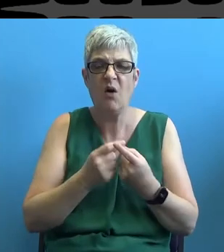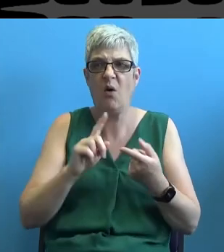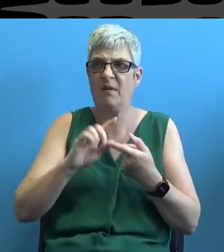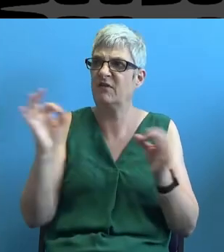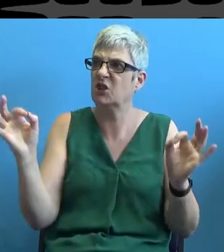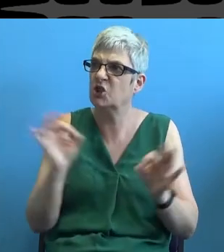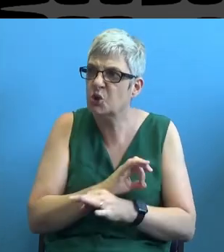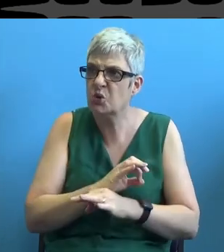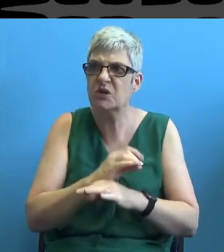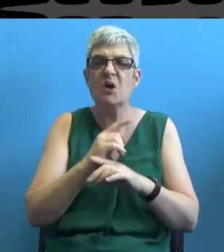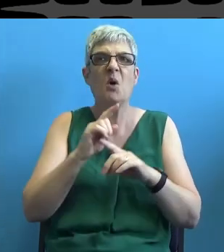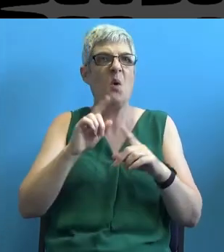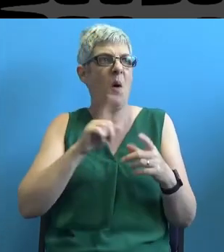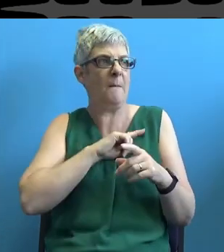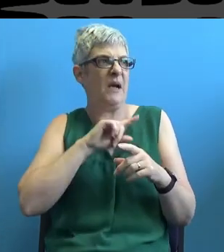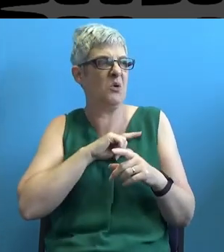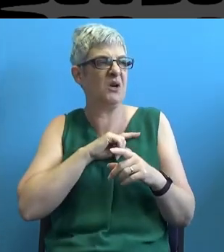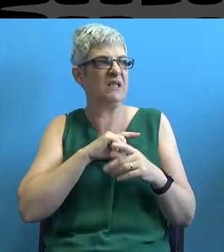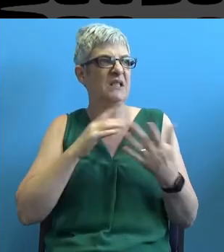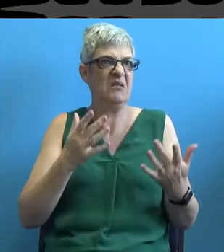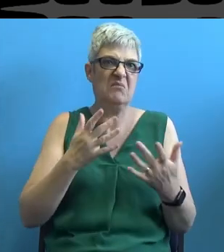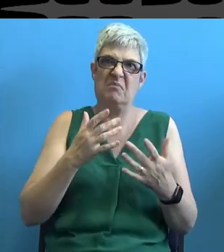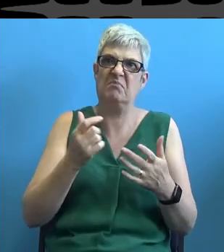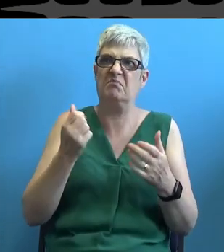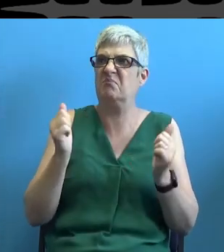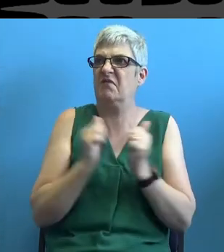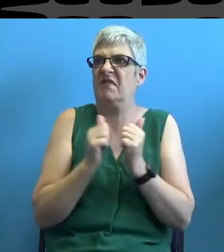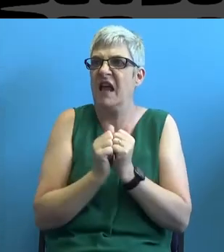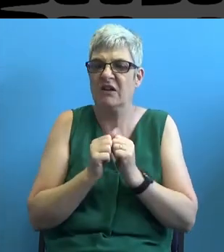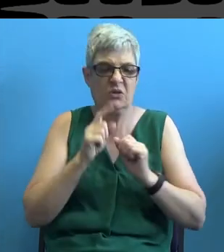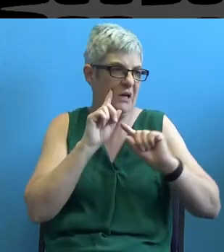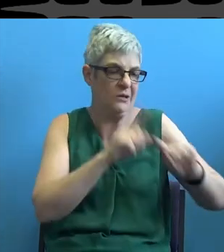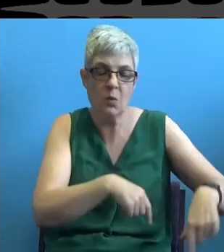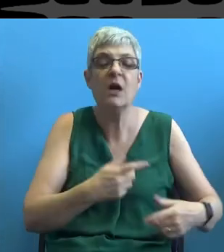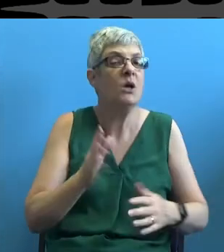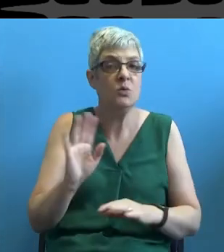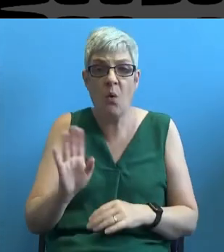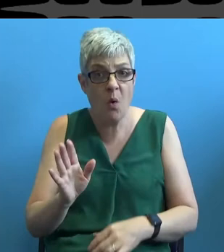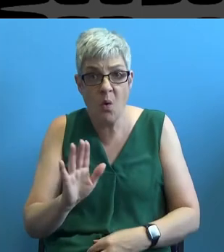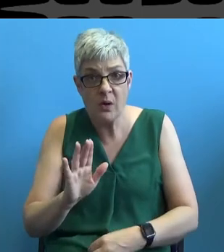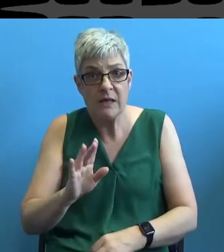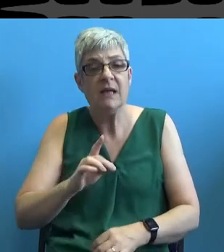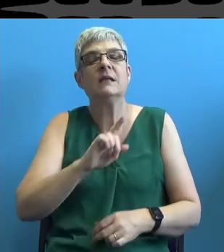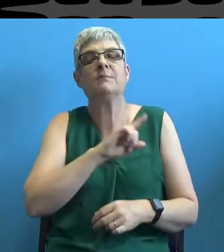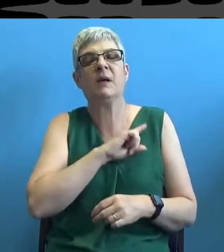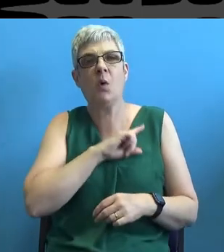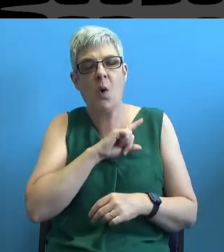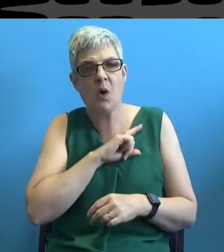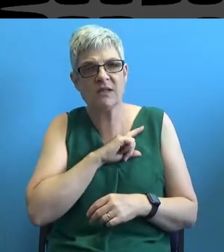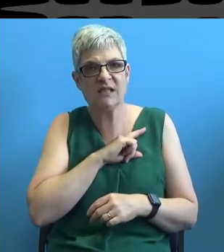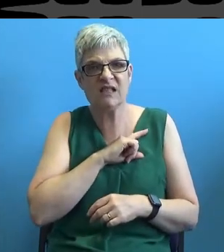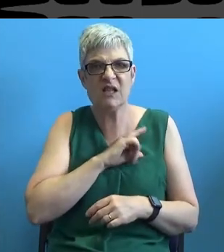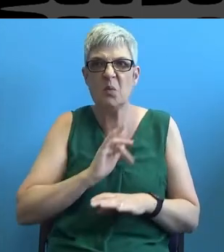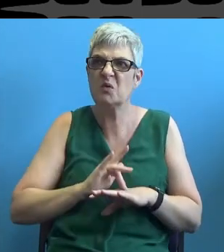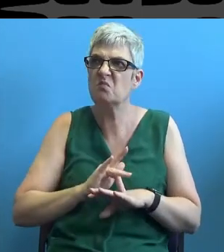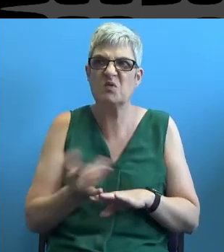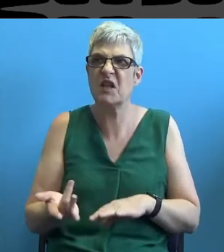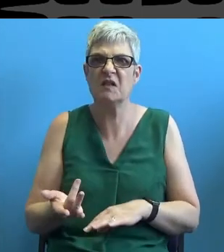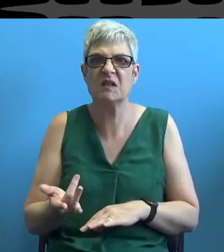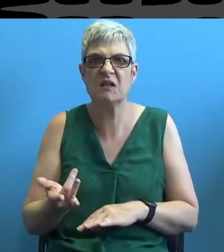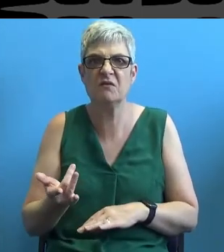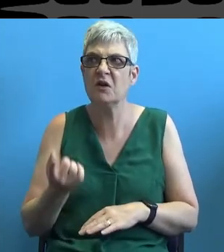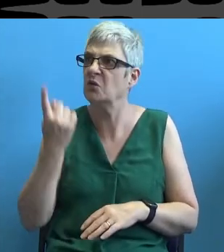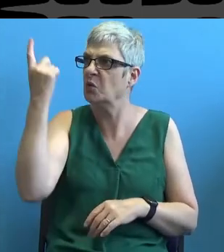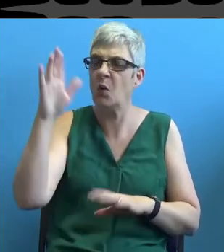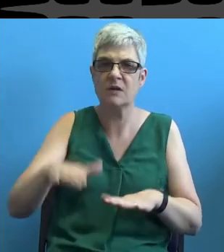matter of taste and preference. No, when these things are the case, it's because we are insensitive to the mercy of God.